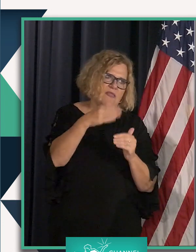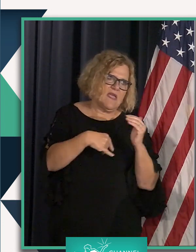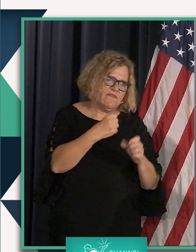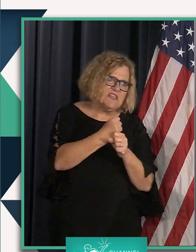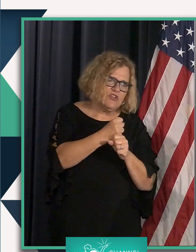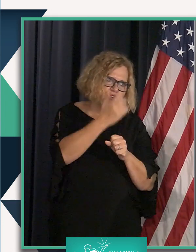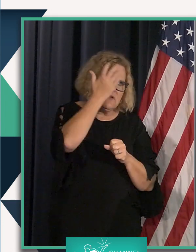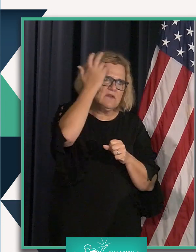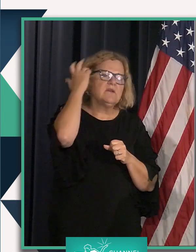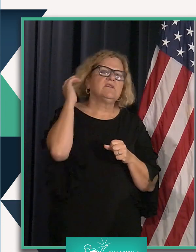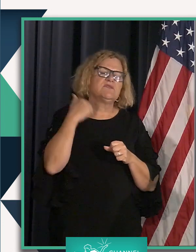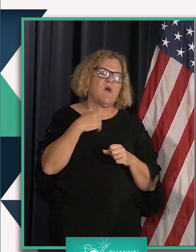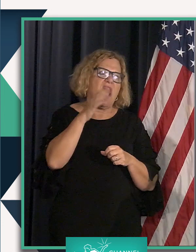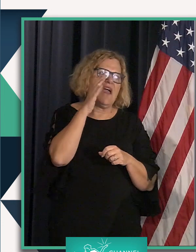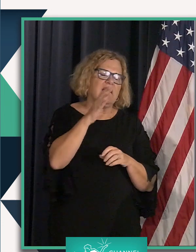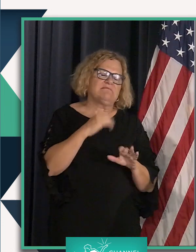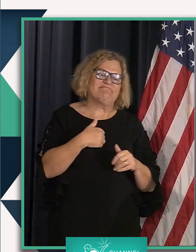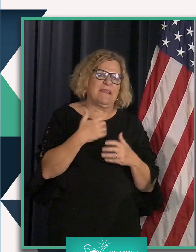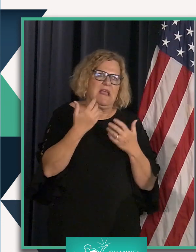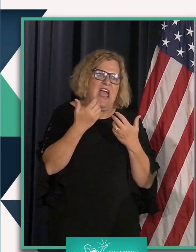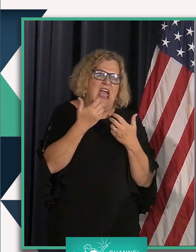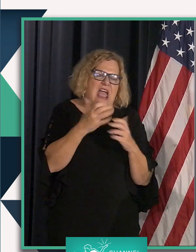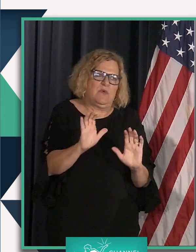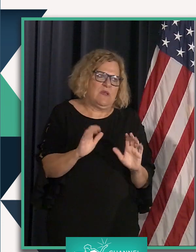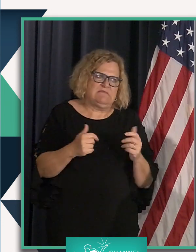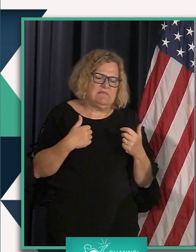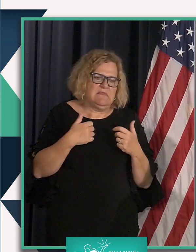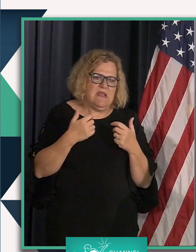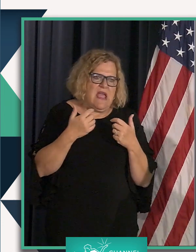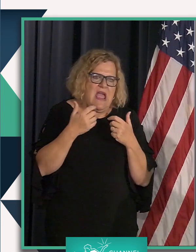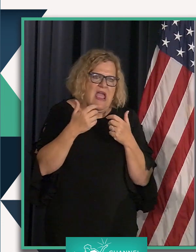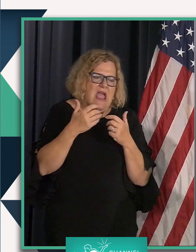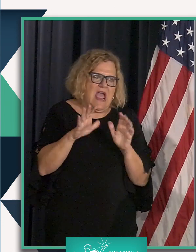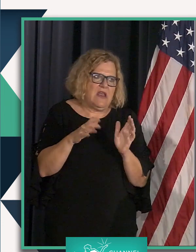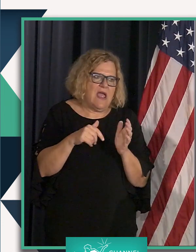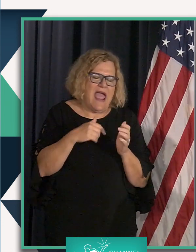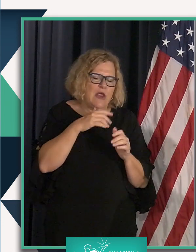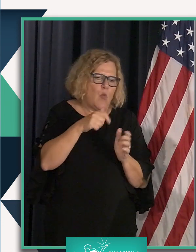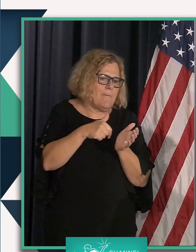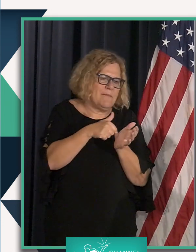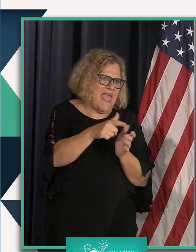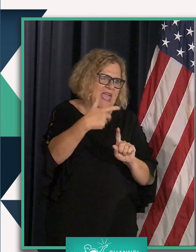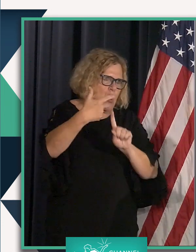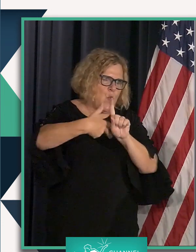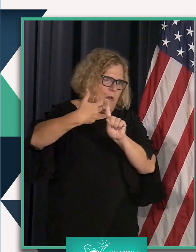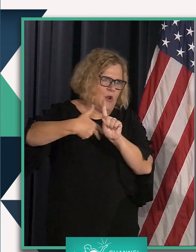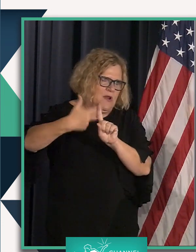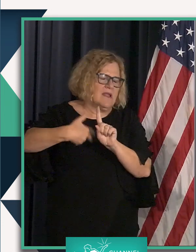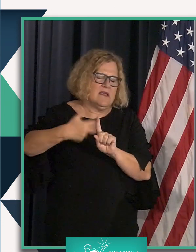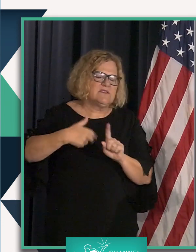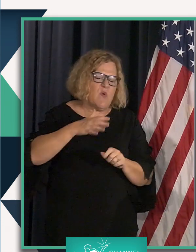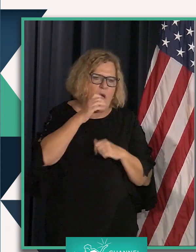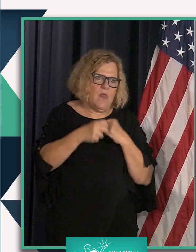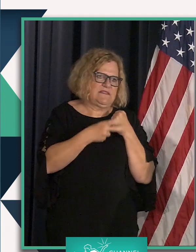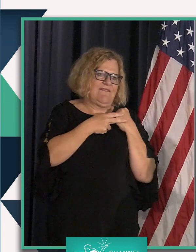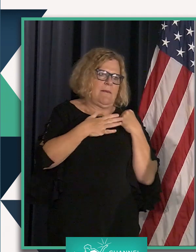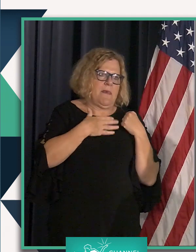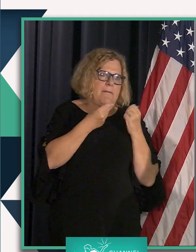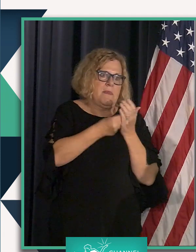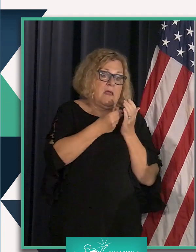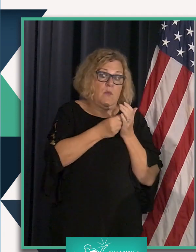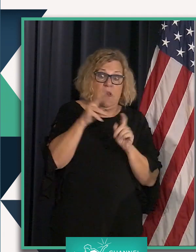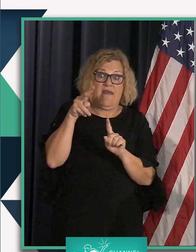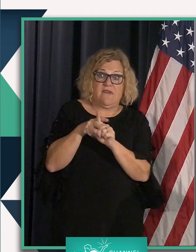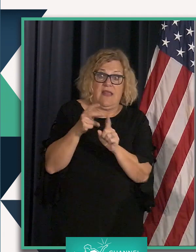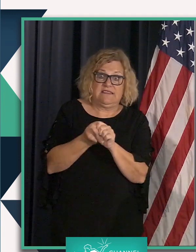year. Say I'm a gig worker, I don't always pay on a quarterly basis. So I'm going to save that money, so when I